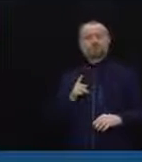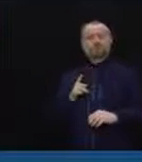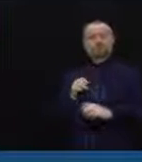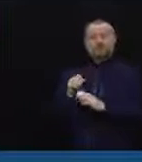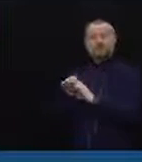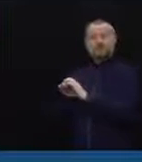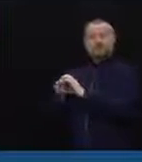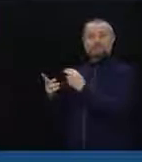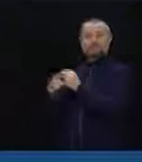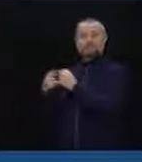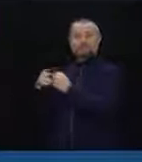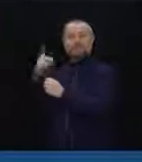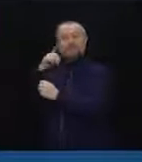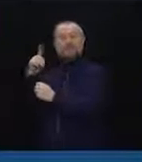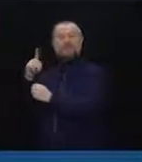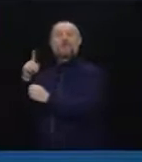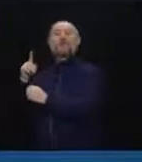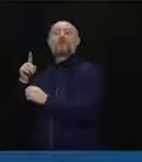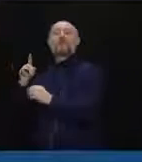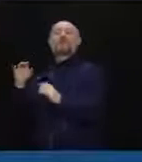again, and we need to be prepared. So there's